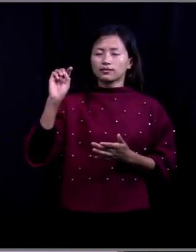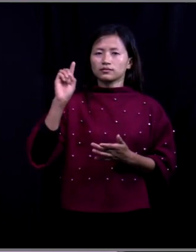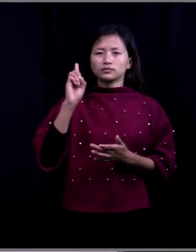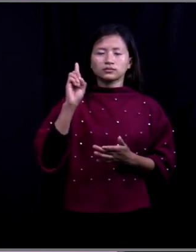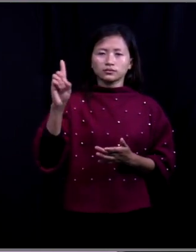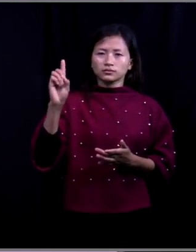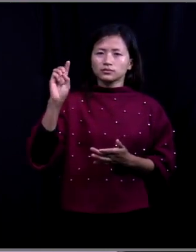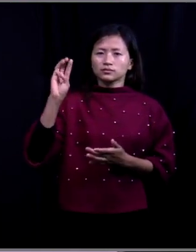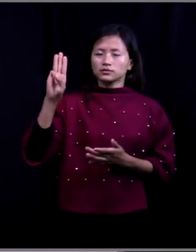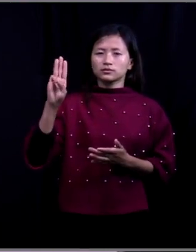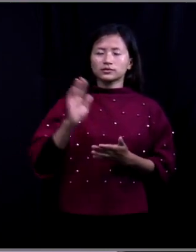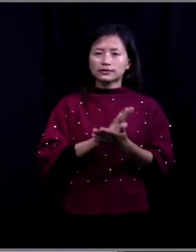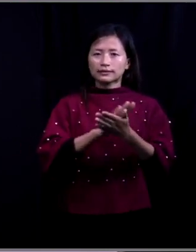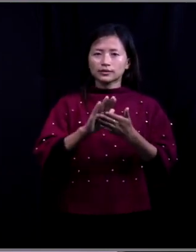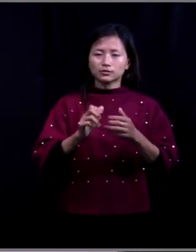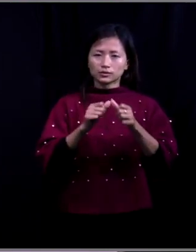atoms.